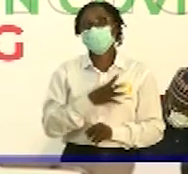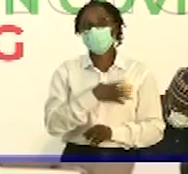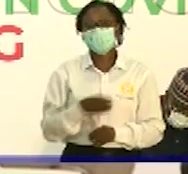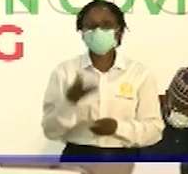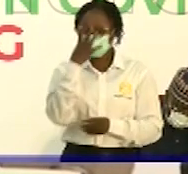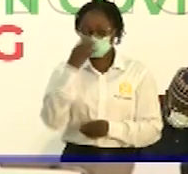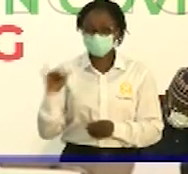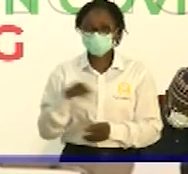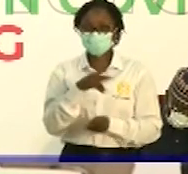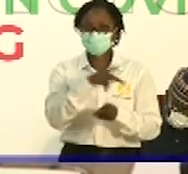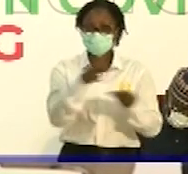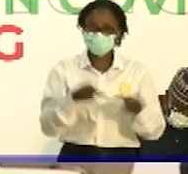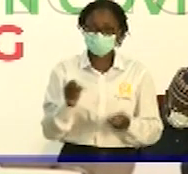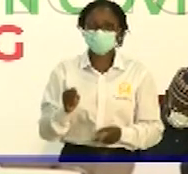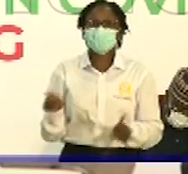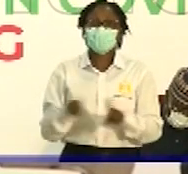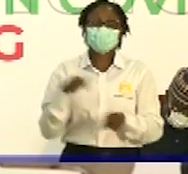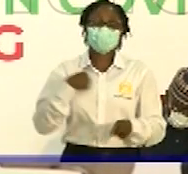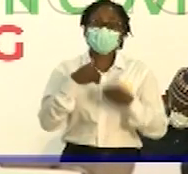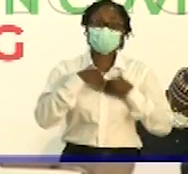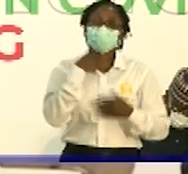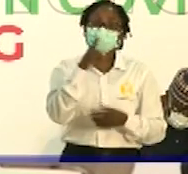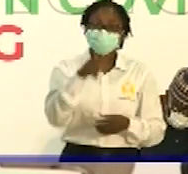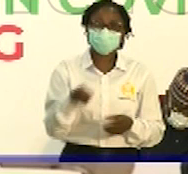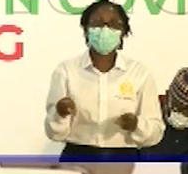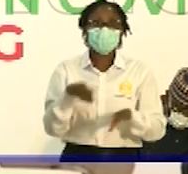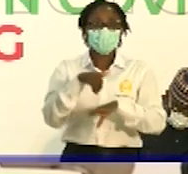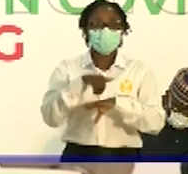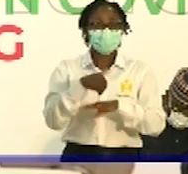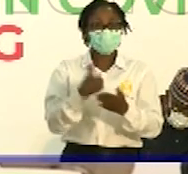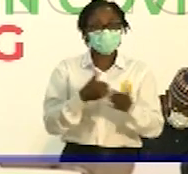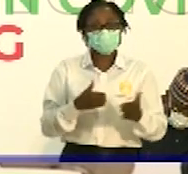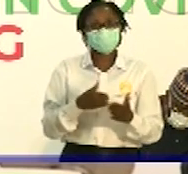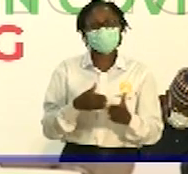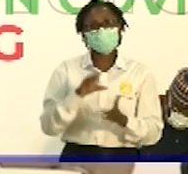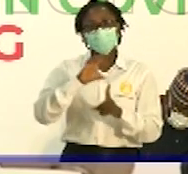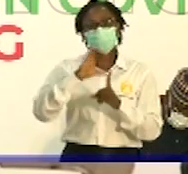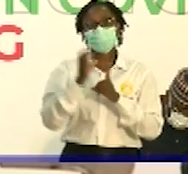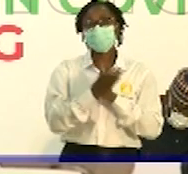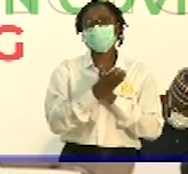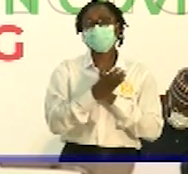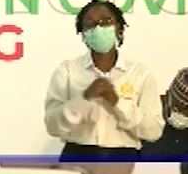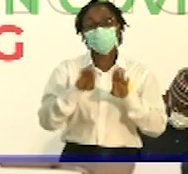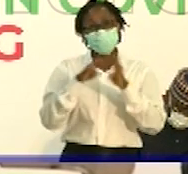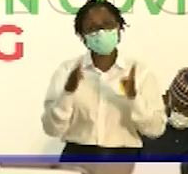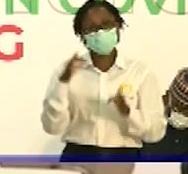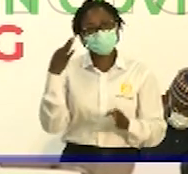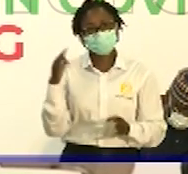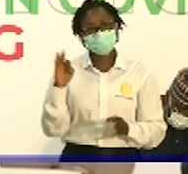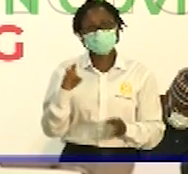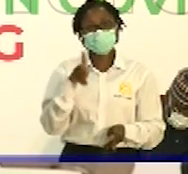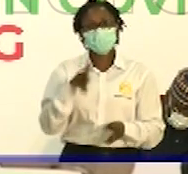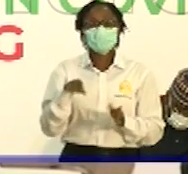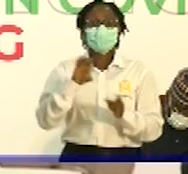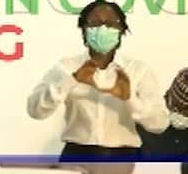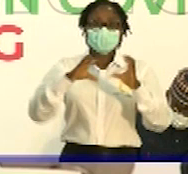As mentioned earlier by the chairman, conditional opening for exit students in terms of